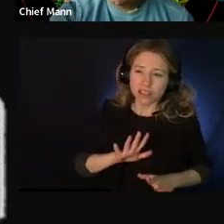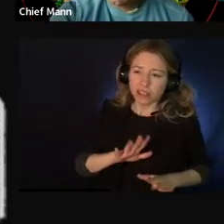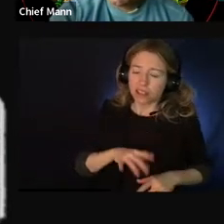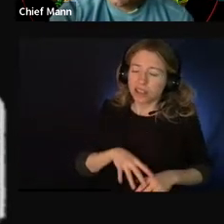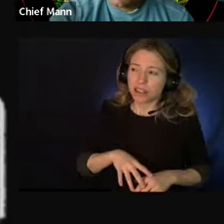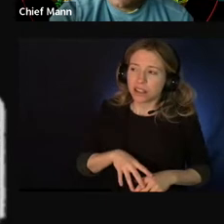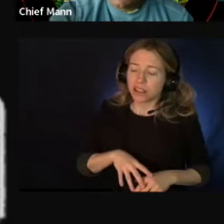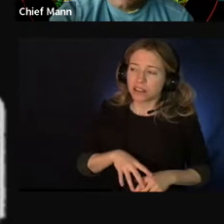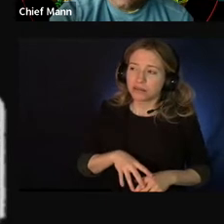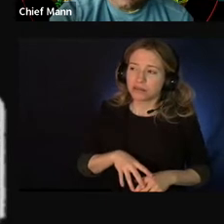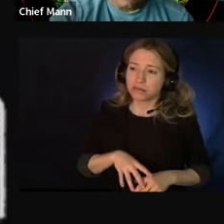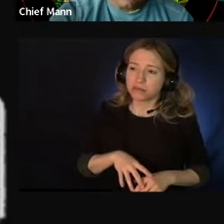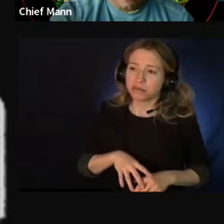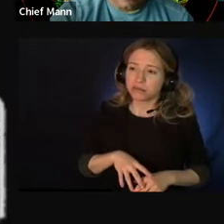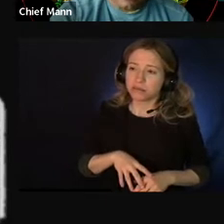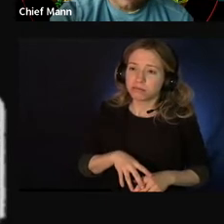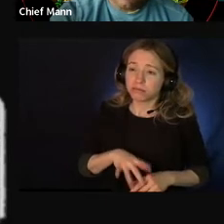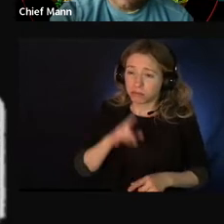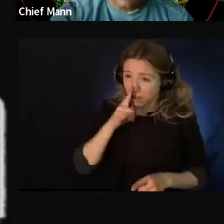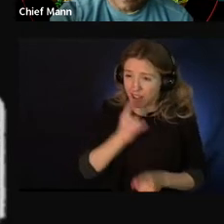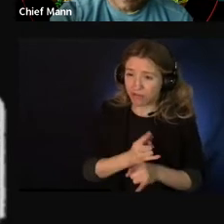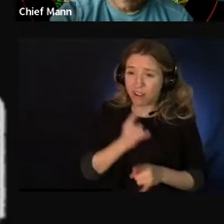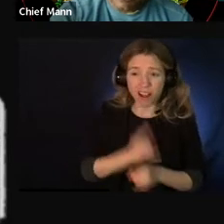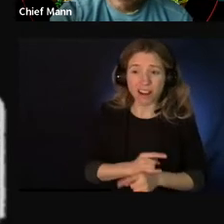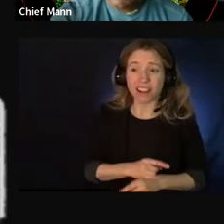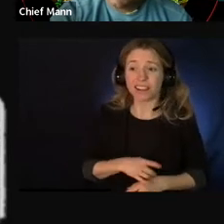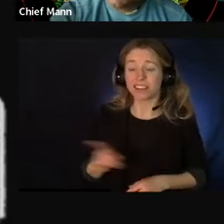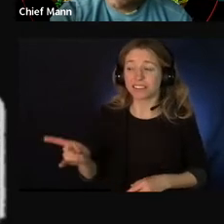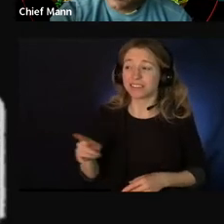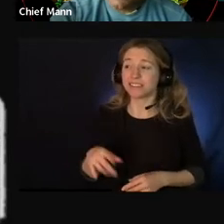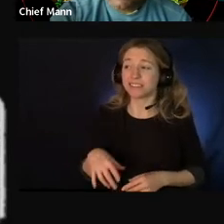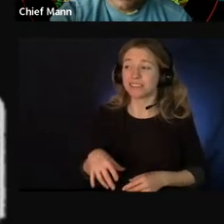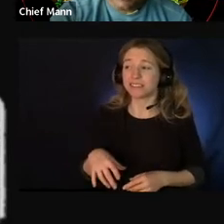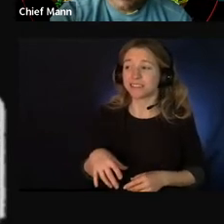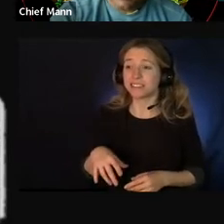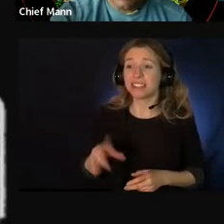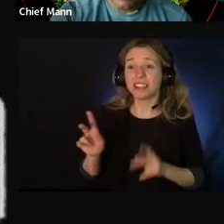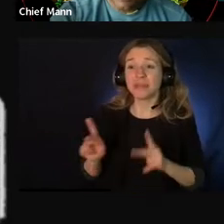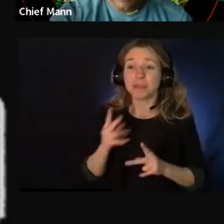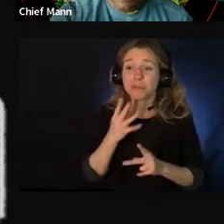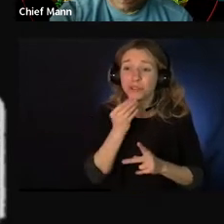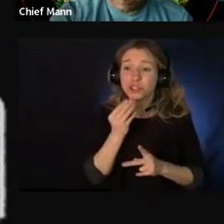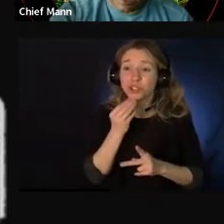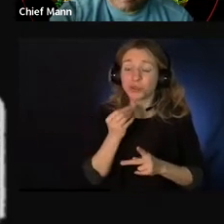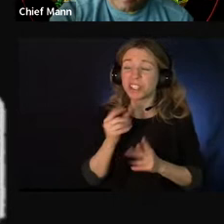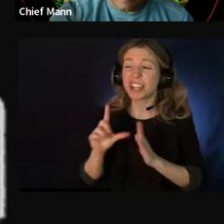liberated by the likes of the United States and the French and others,